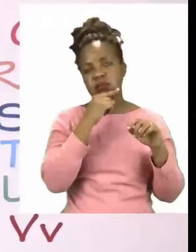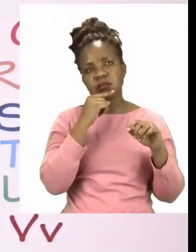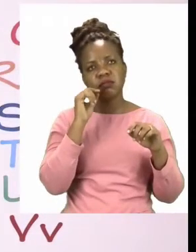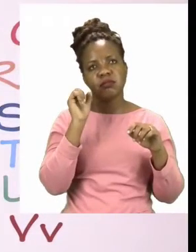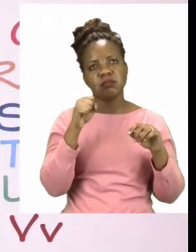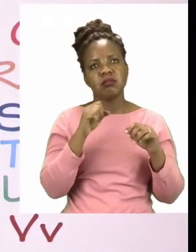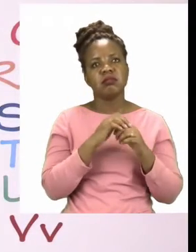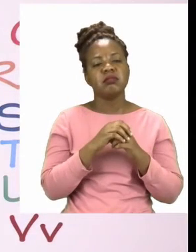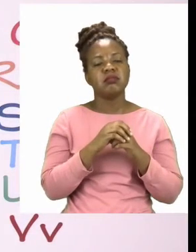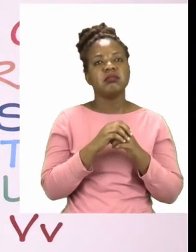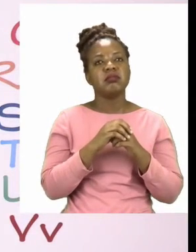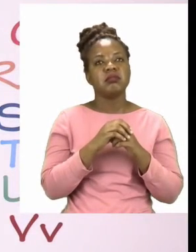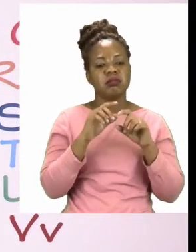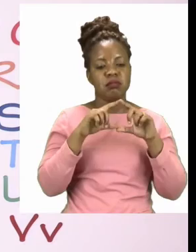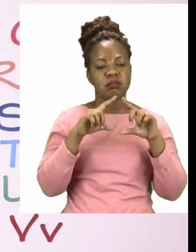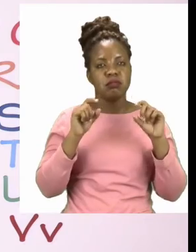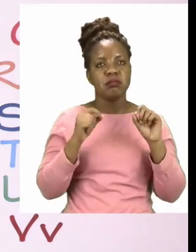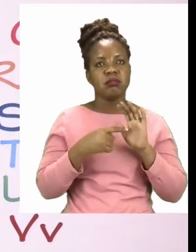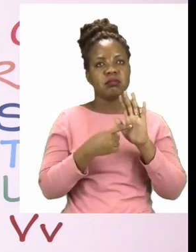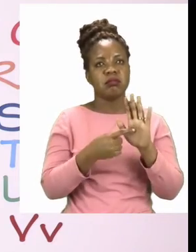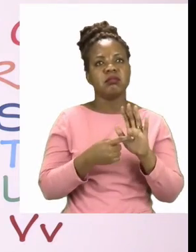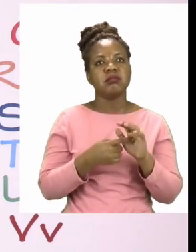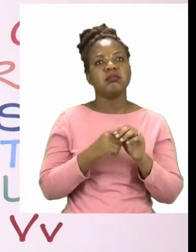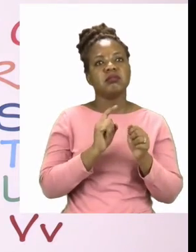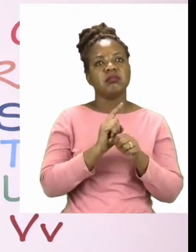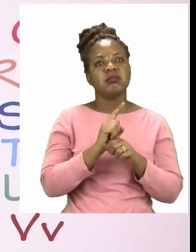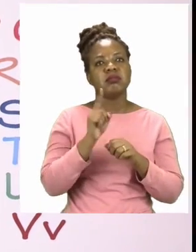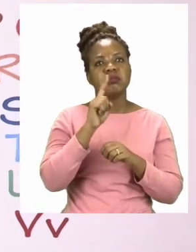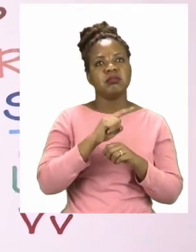So the first shape that I have is a circle.